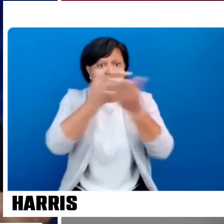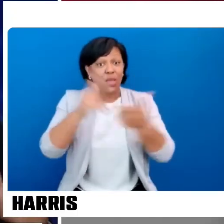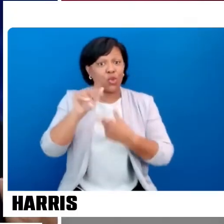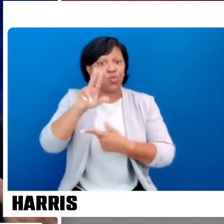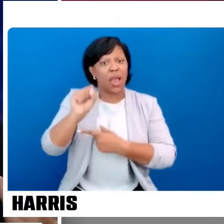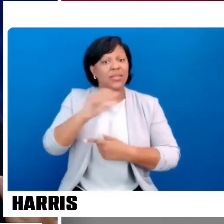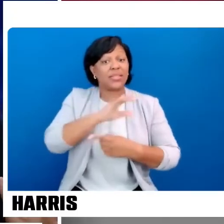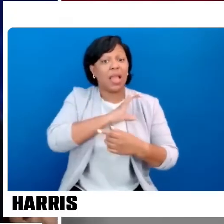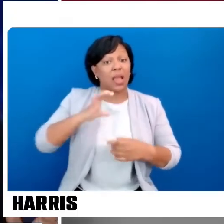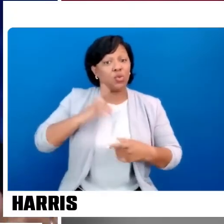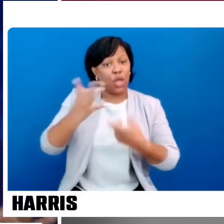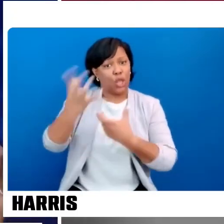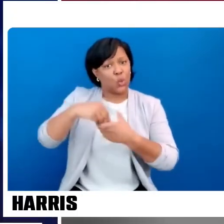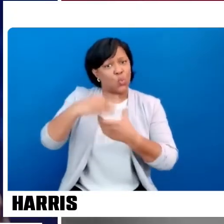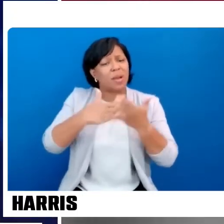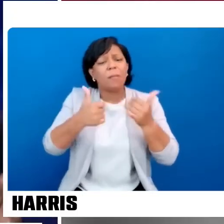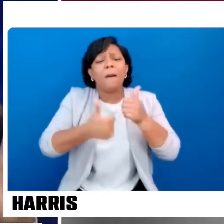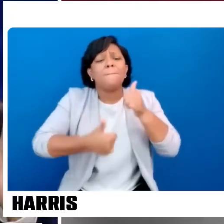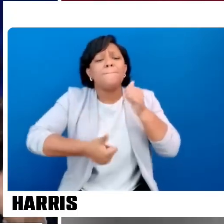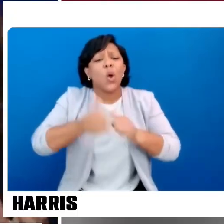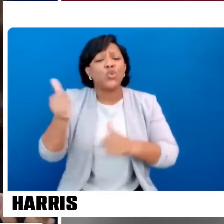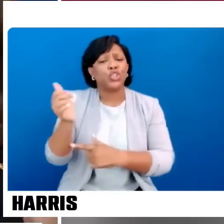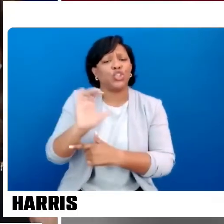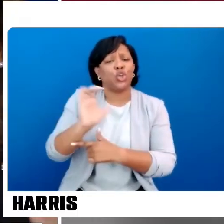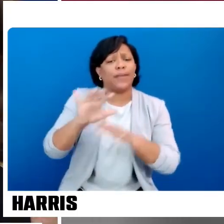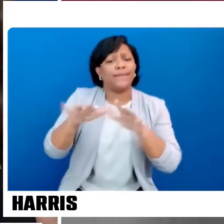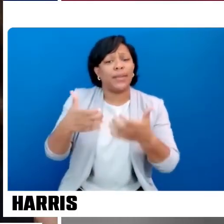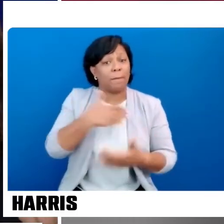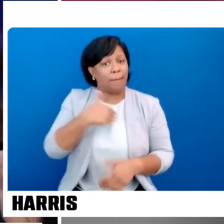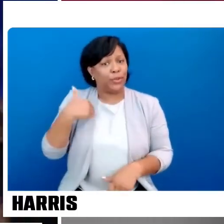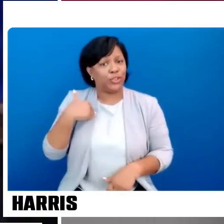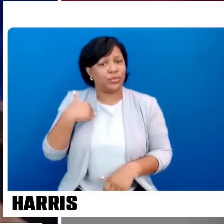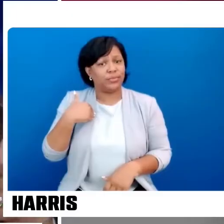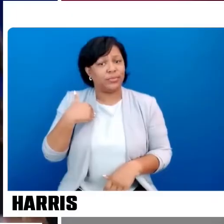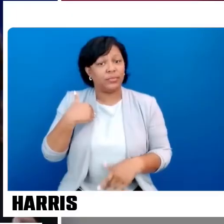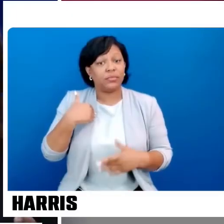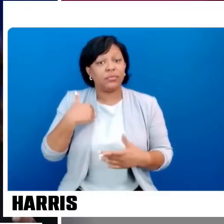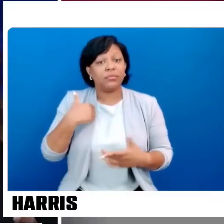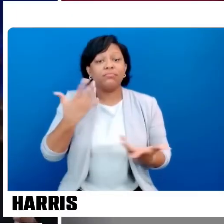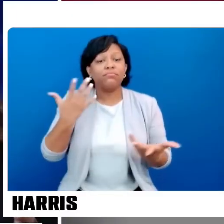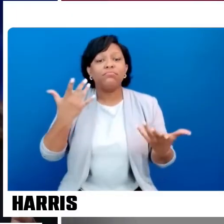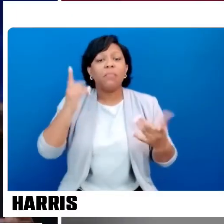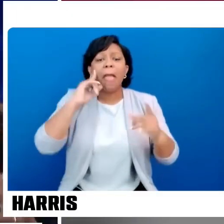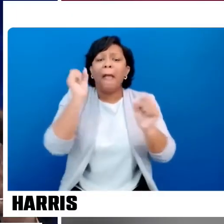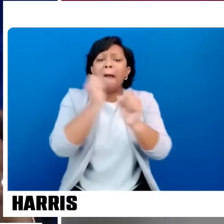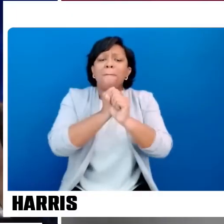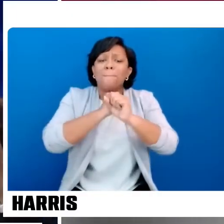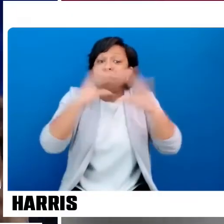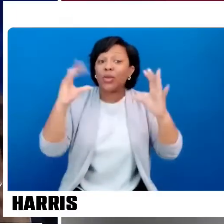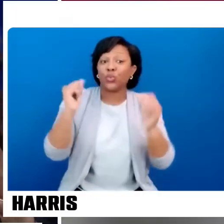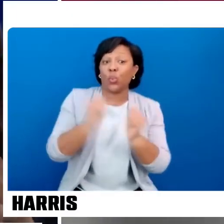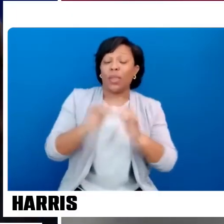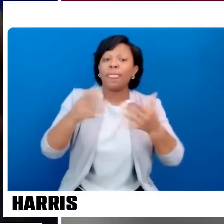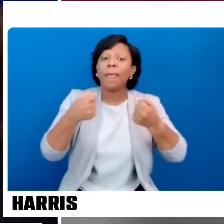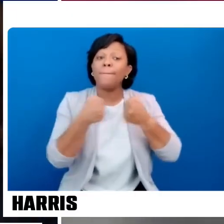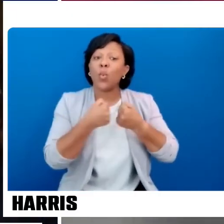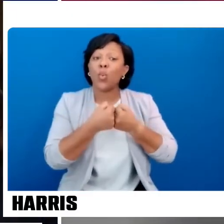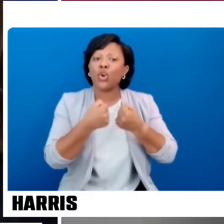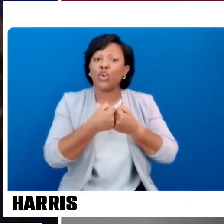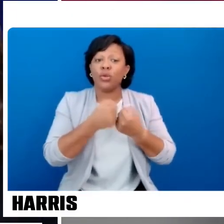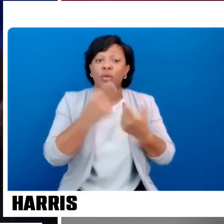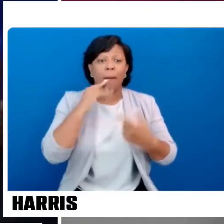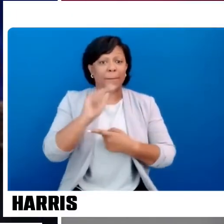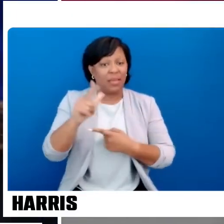of the United States Senate, came up with a border security bill which I supported. And that bill would have